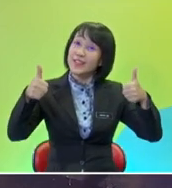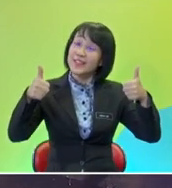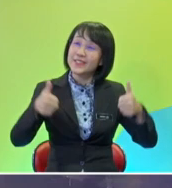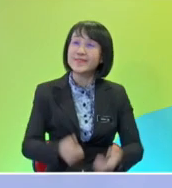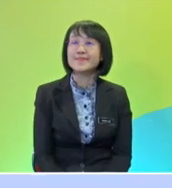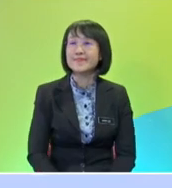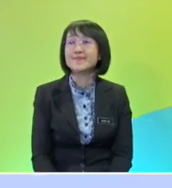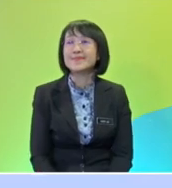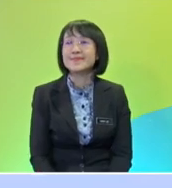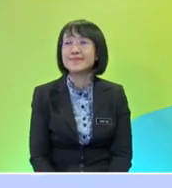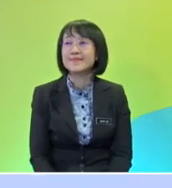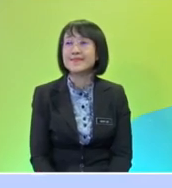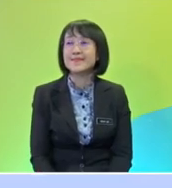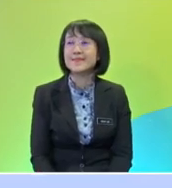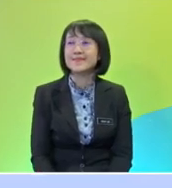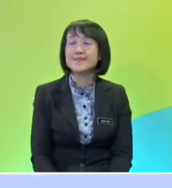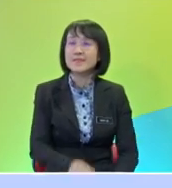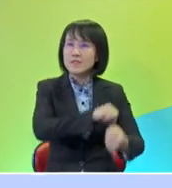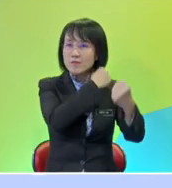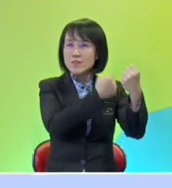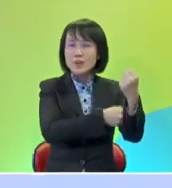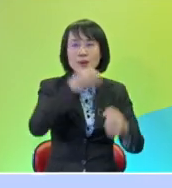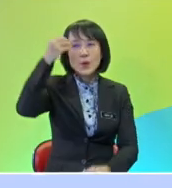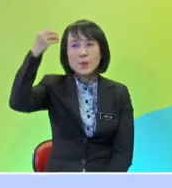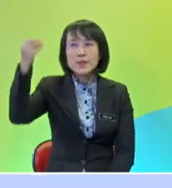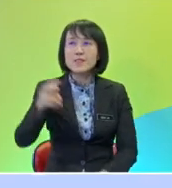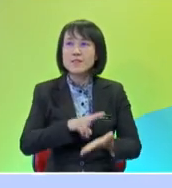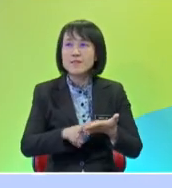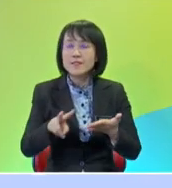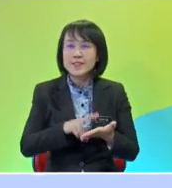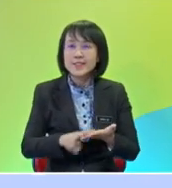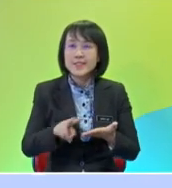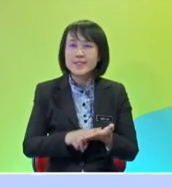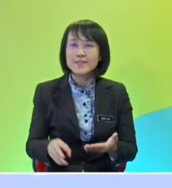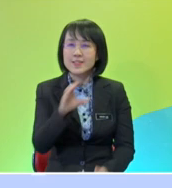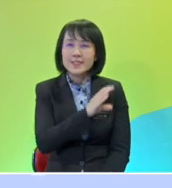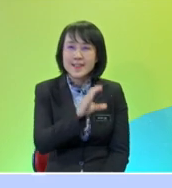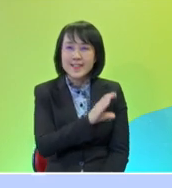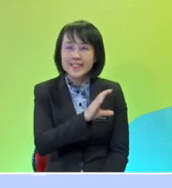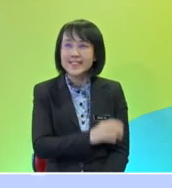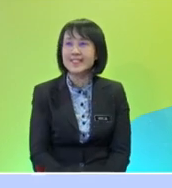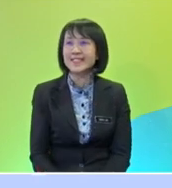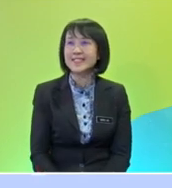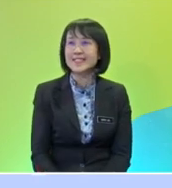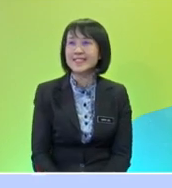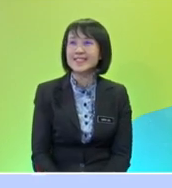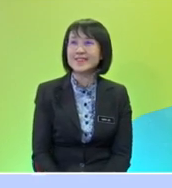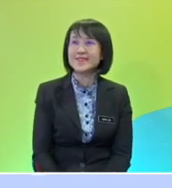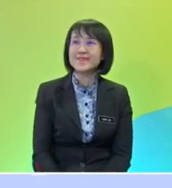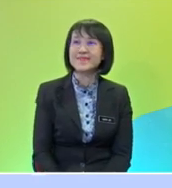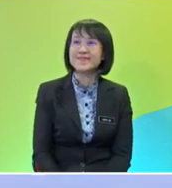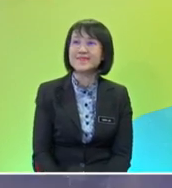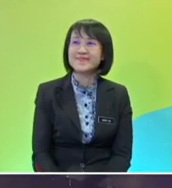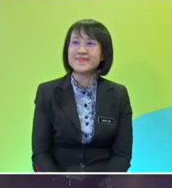Lara. She has very strong opinions and how she reads it, she was in character. Wow, I'm the one rewarding. You should be saying that,